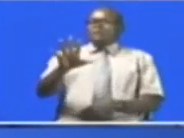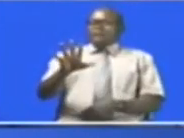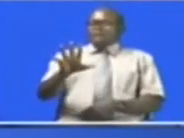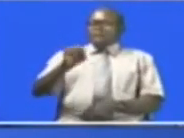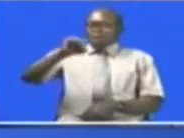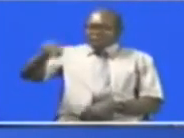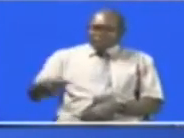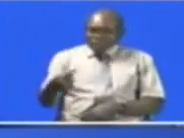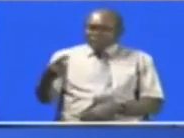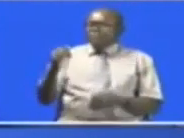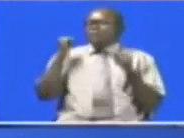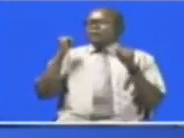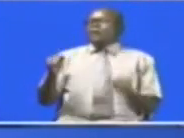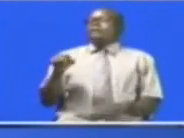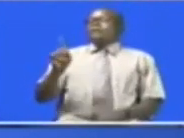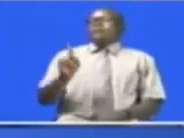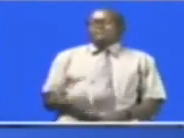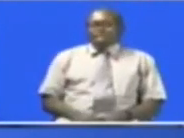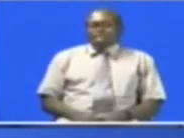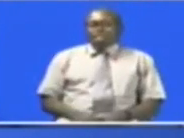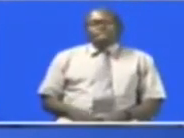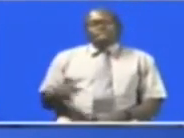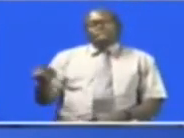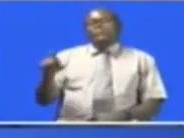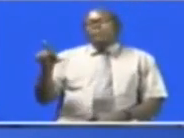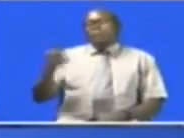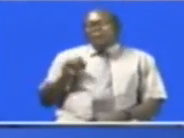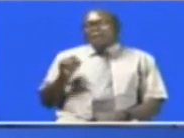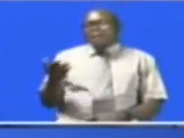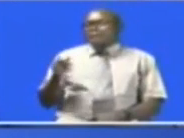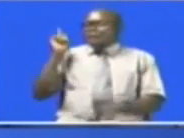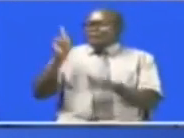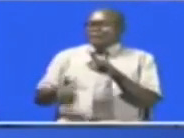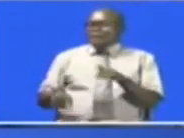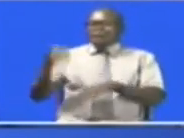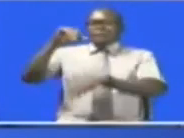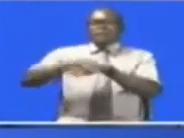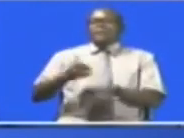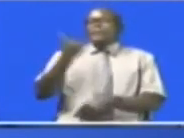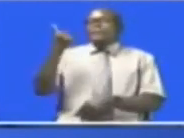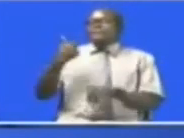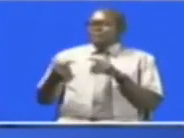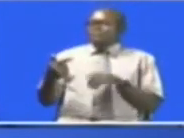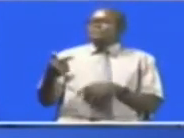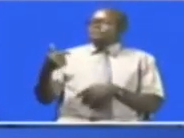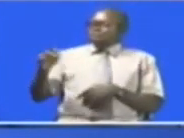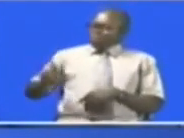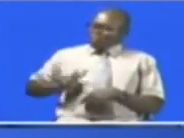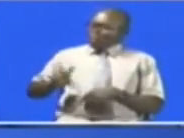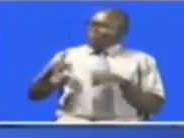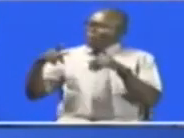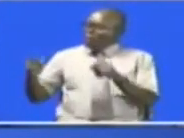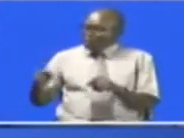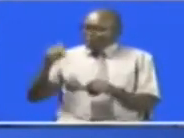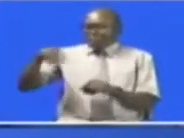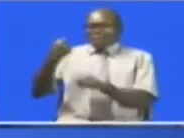13:05 in 5,000 was a bit difficult for him. Yes. And he said, I cannot take the best. But I and Chelimo